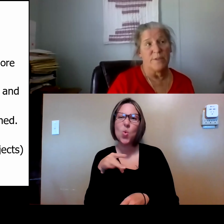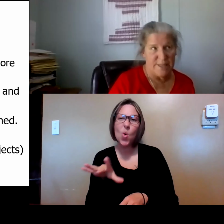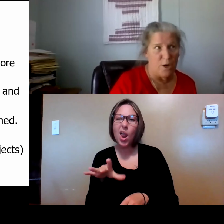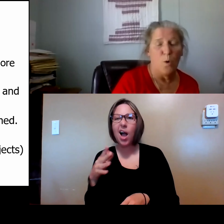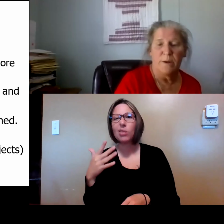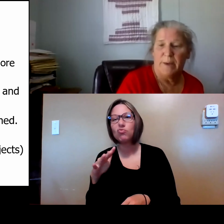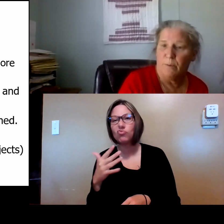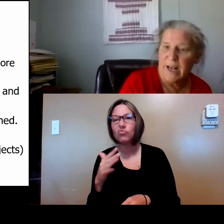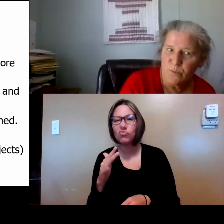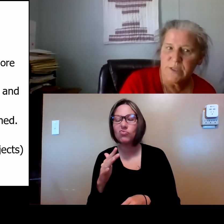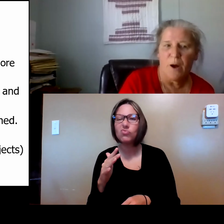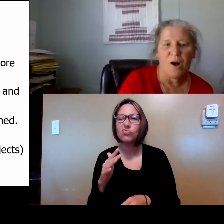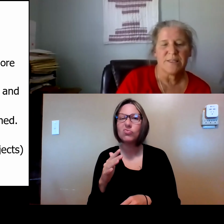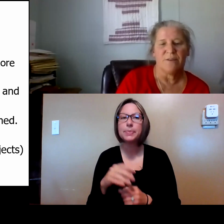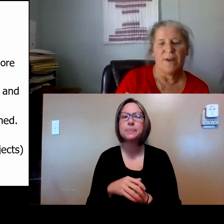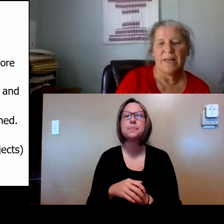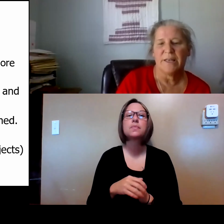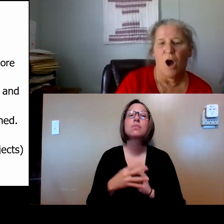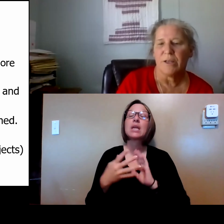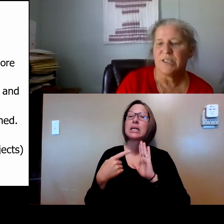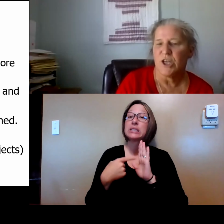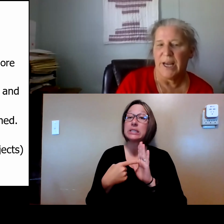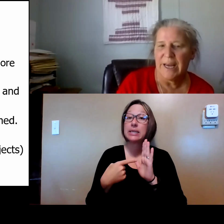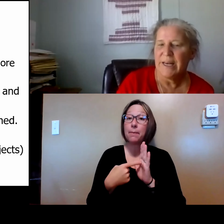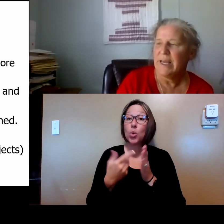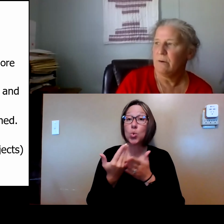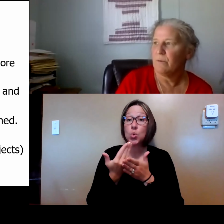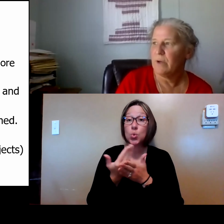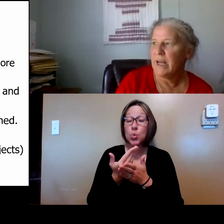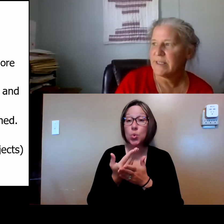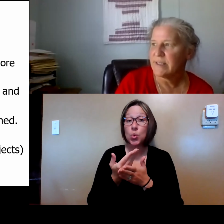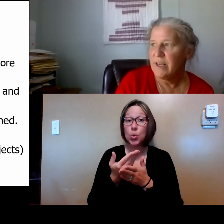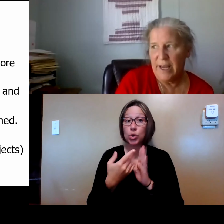to still want to be as responsive and acknowledge any